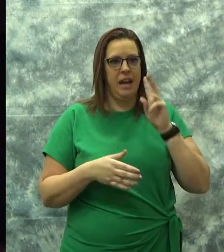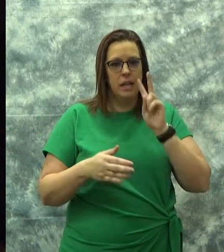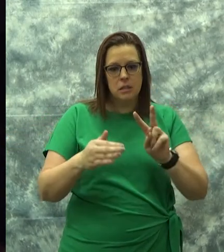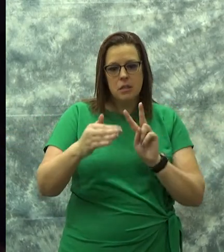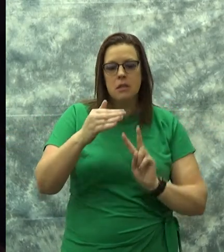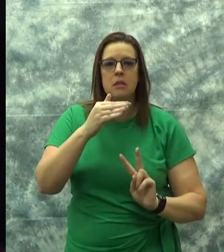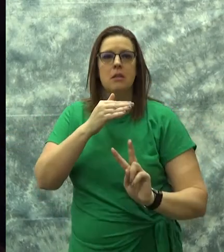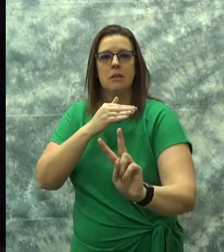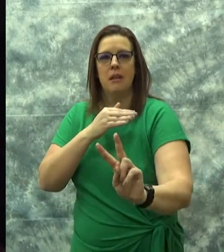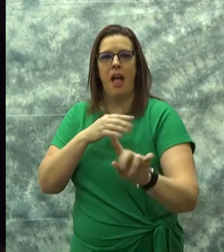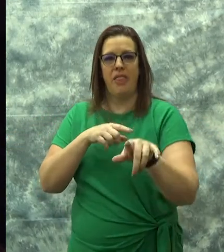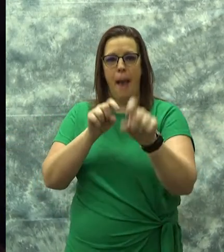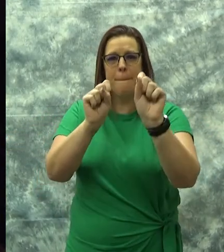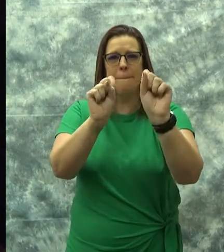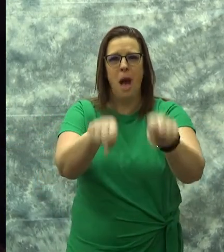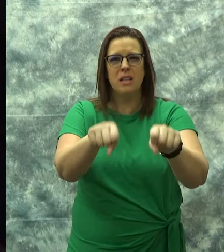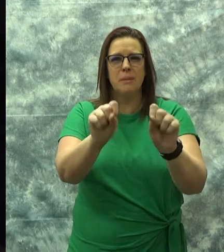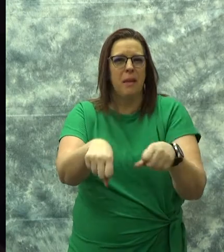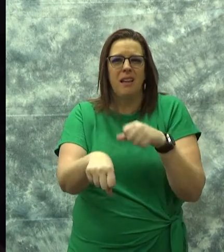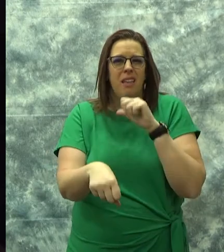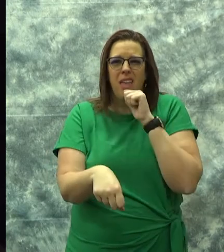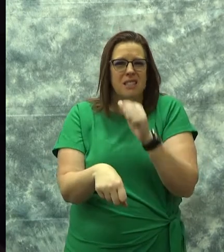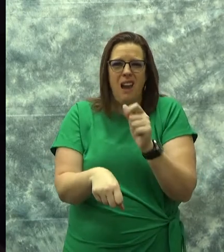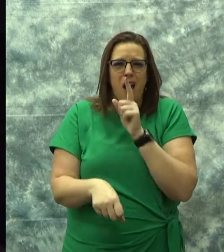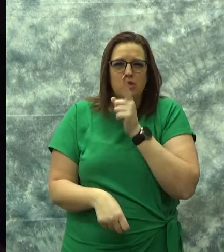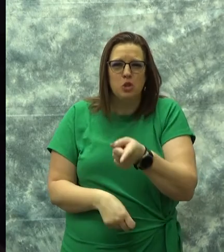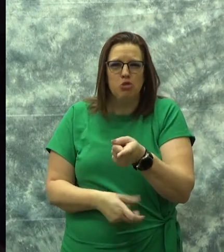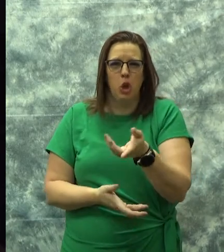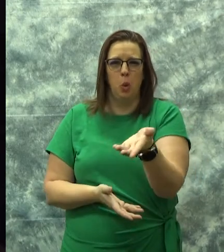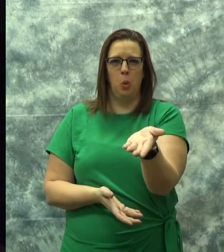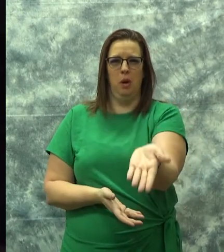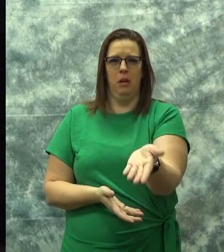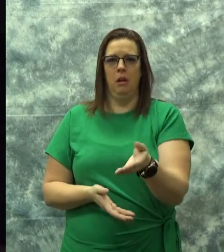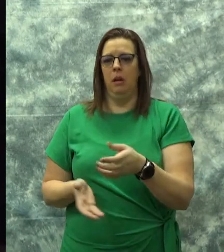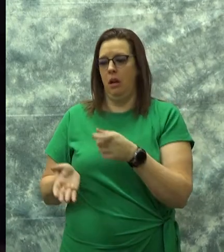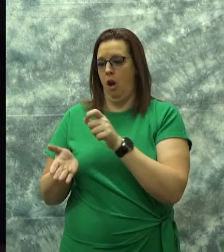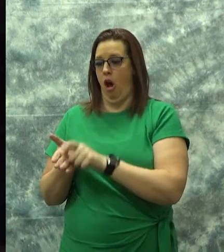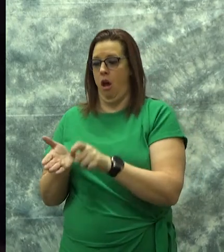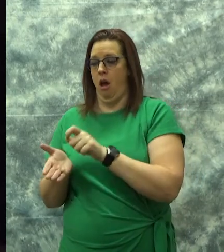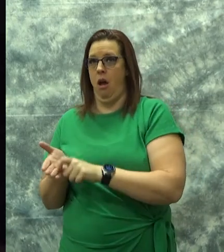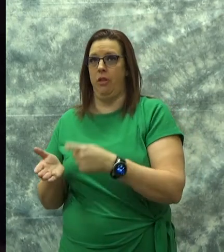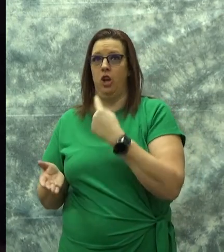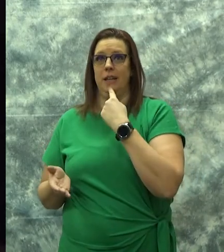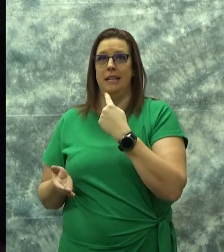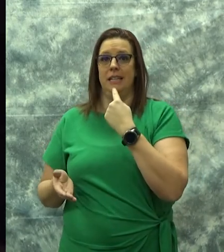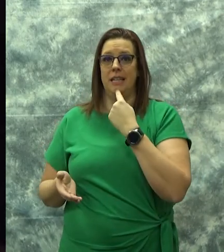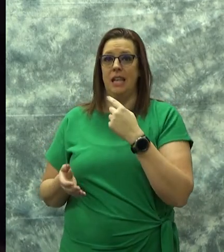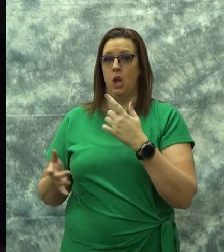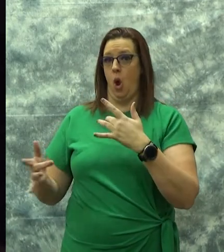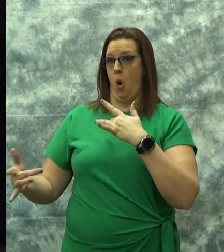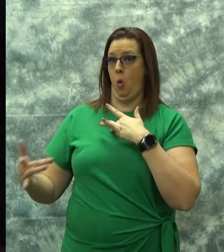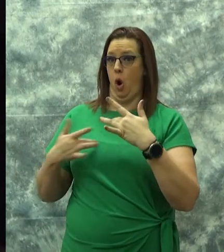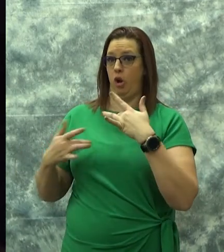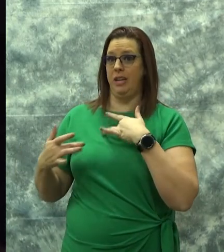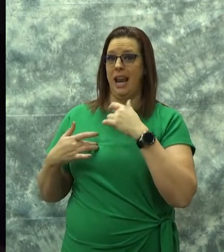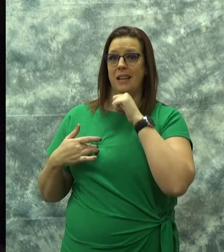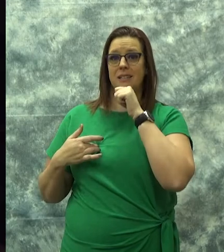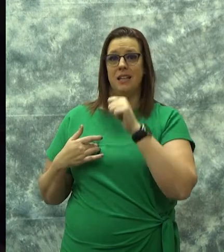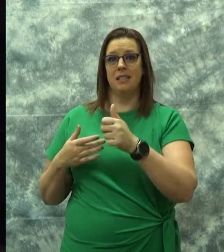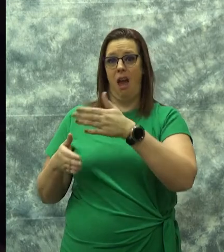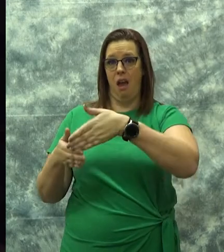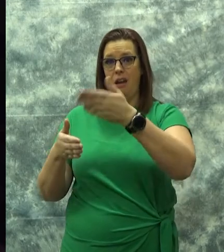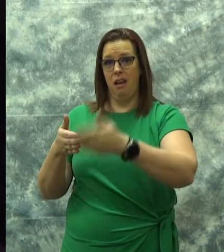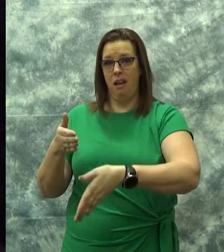forward into a possibility that isn't even true. Dutch author Corrie Ten Boom says, worrying does not